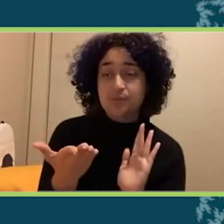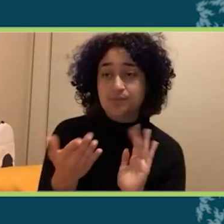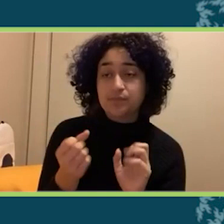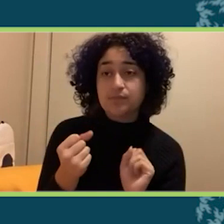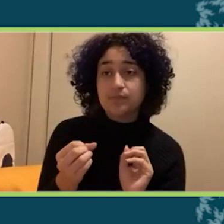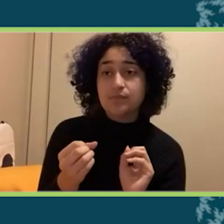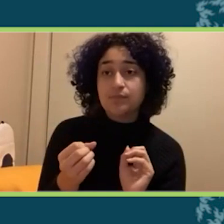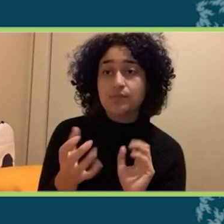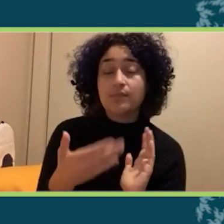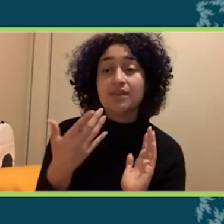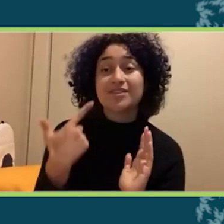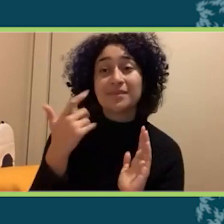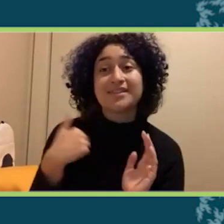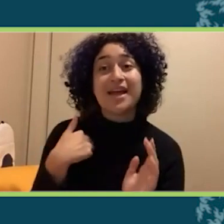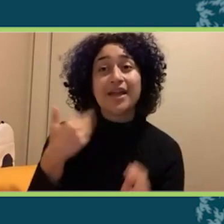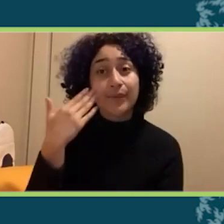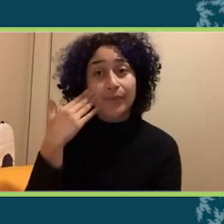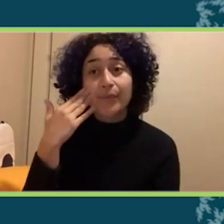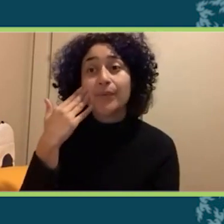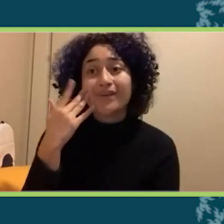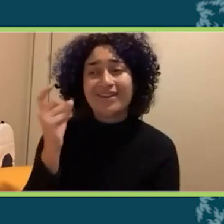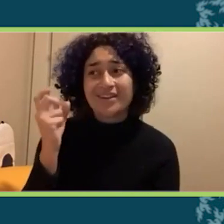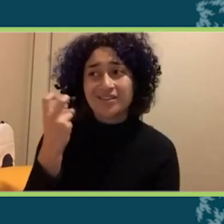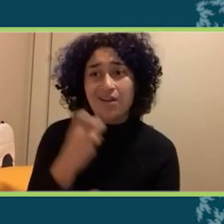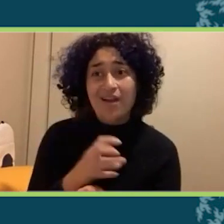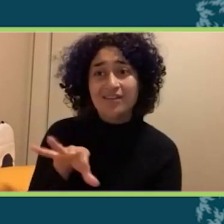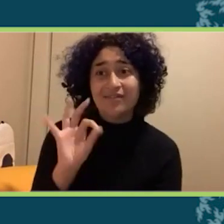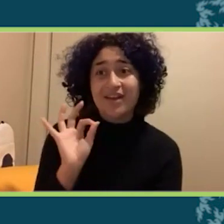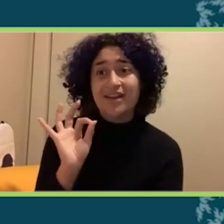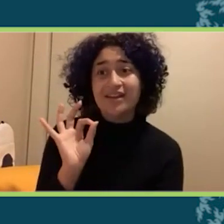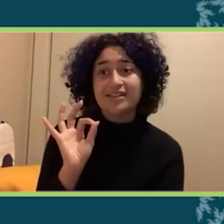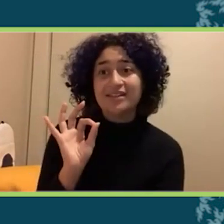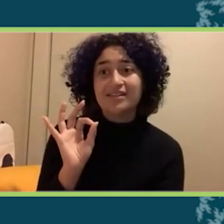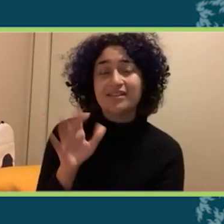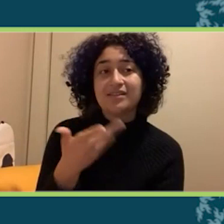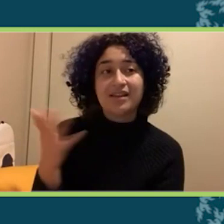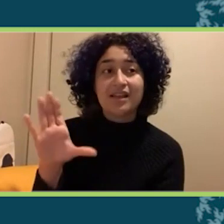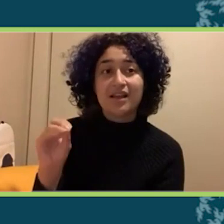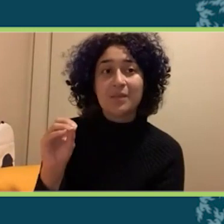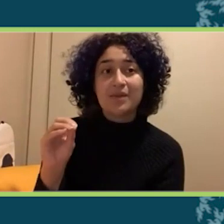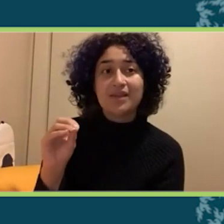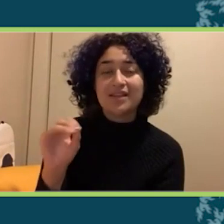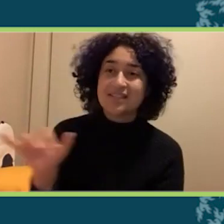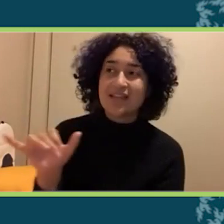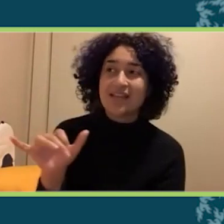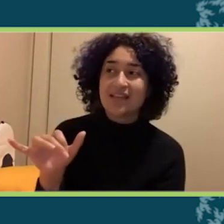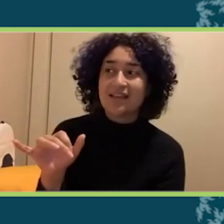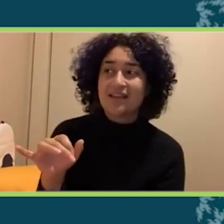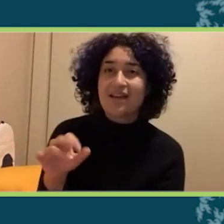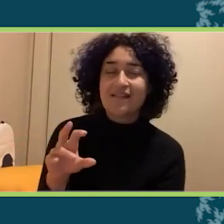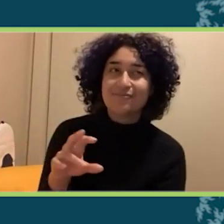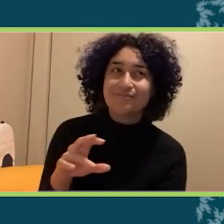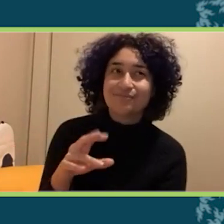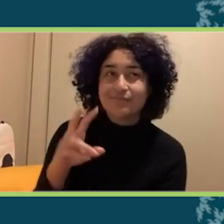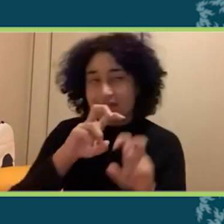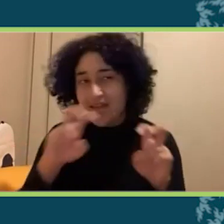So just because I know it is hard to find companies and kind of like vet them on your own